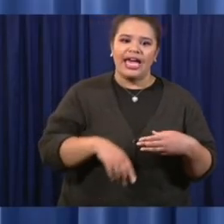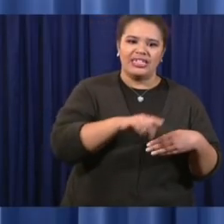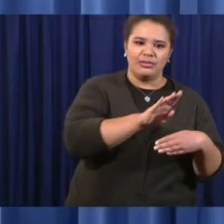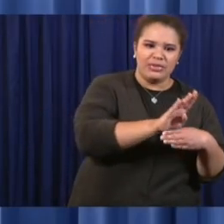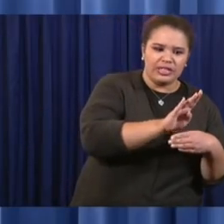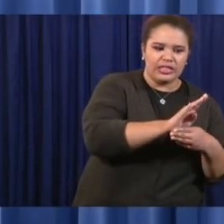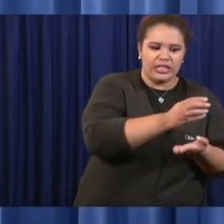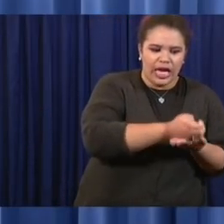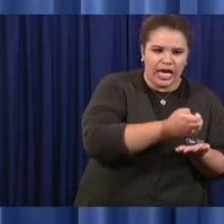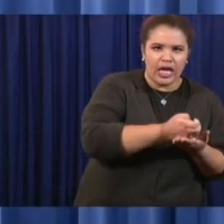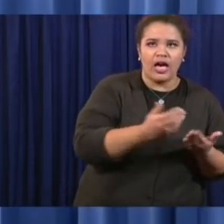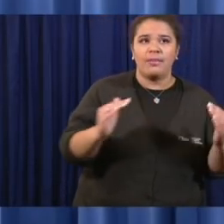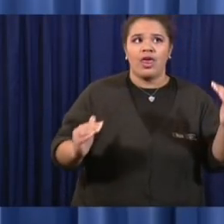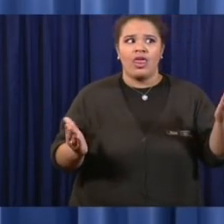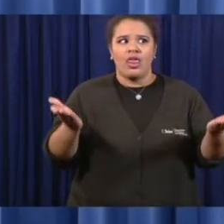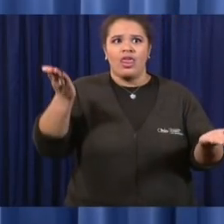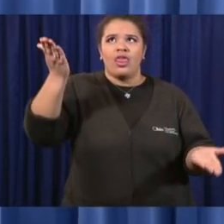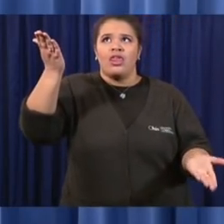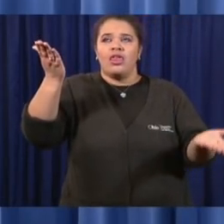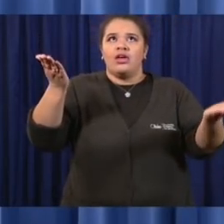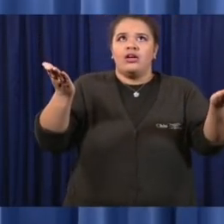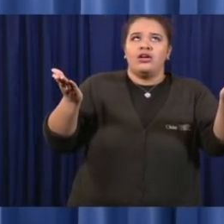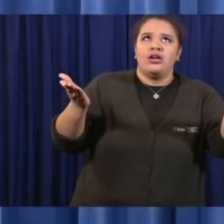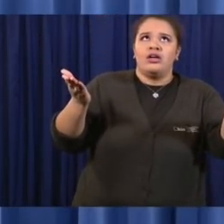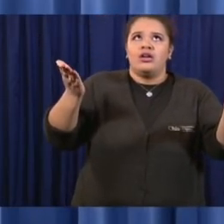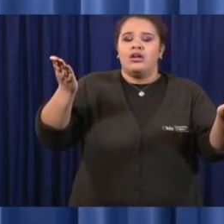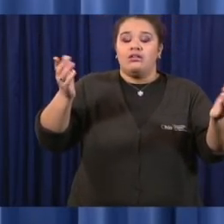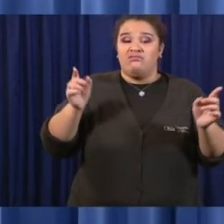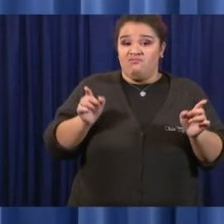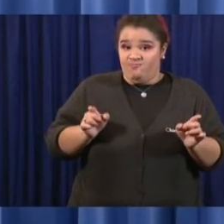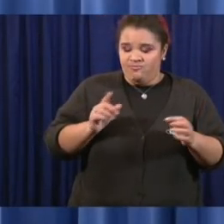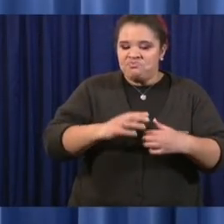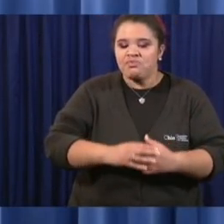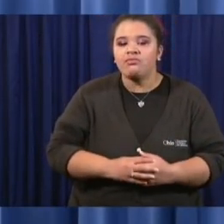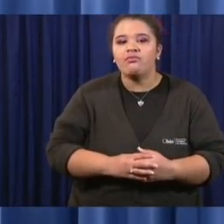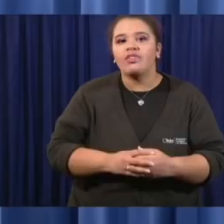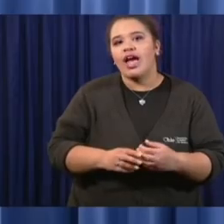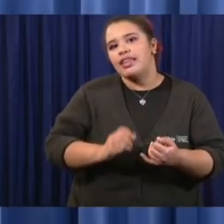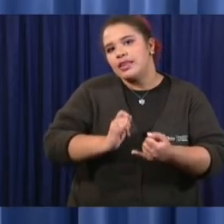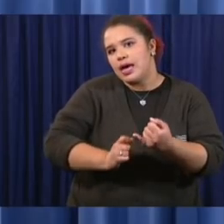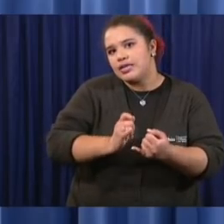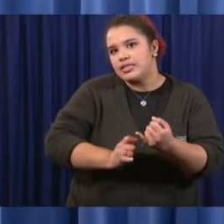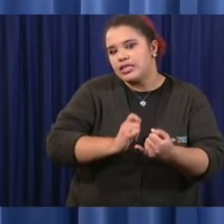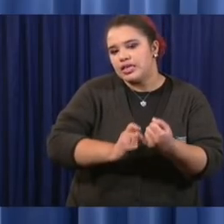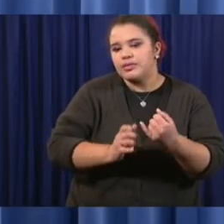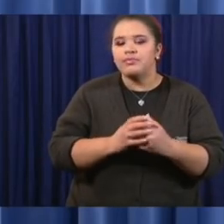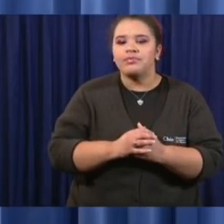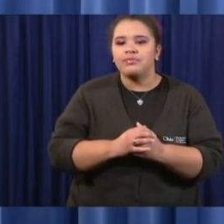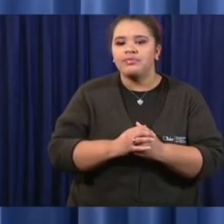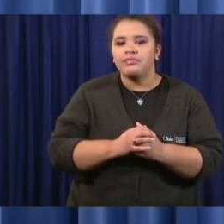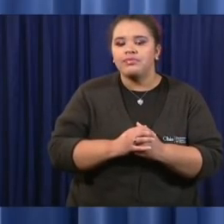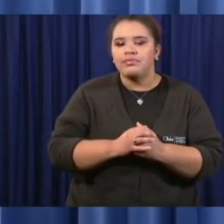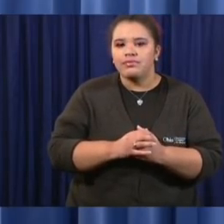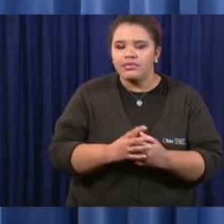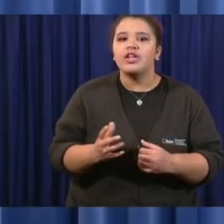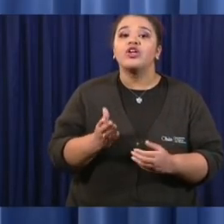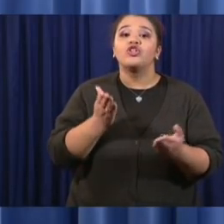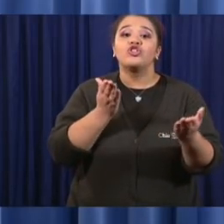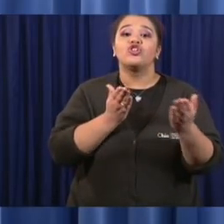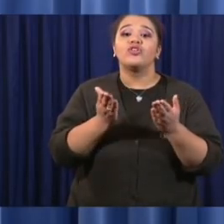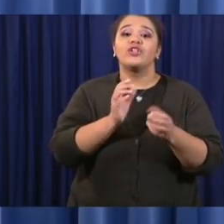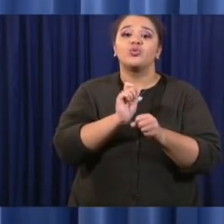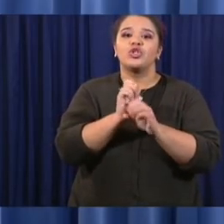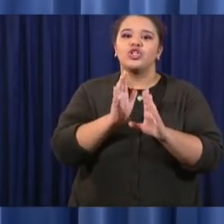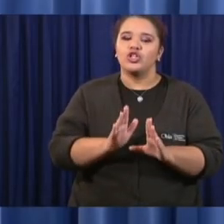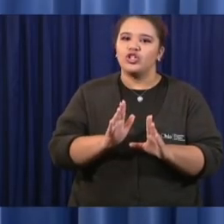closed? And lastly, have you given any more consideration to allowing health compromised service workers to stay